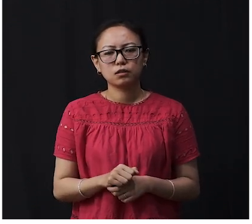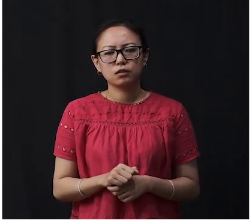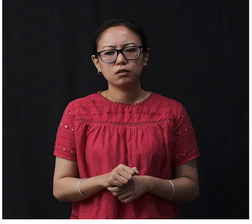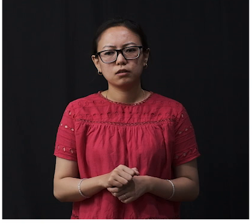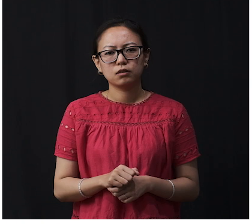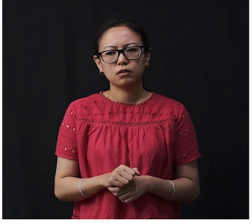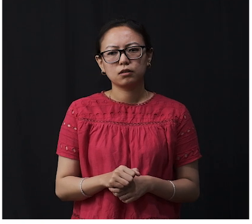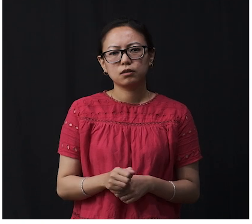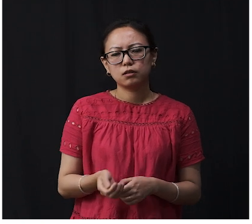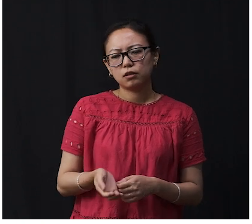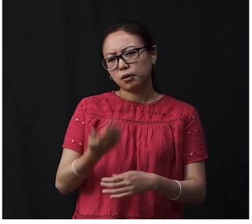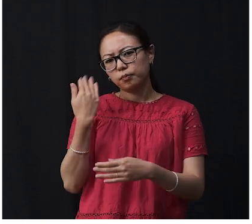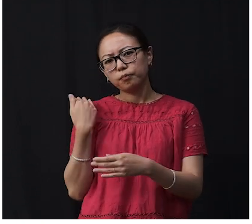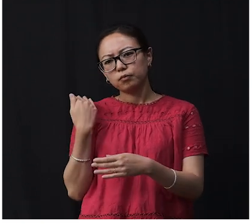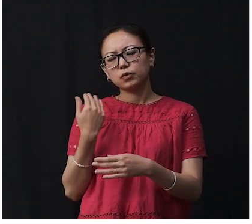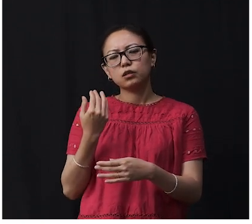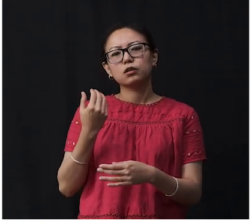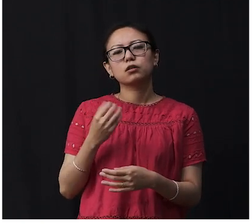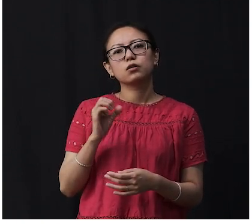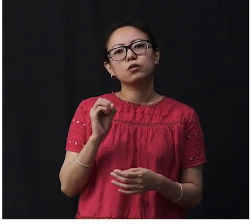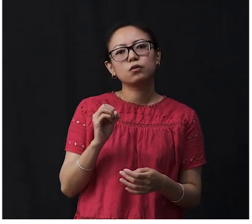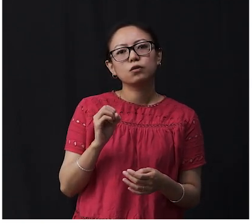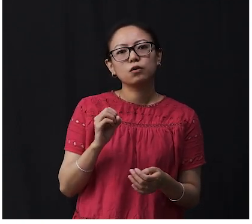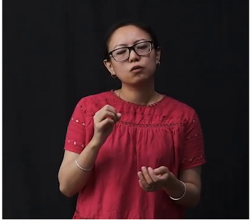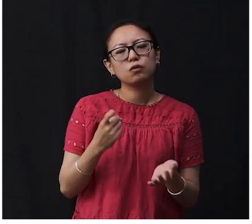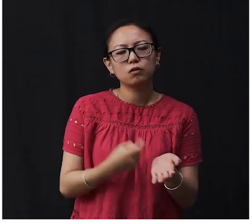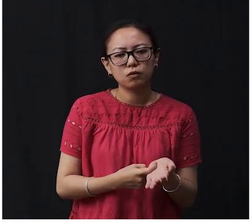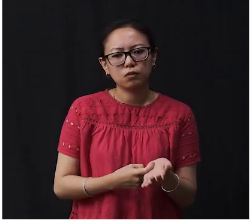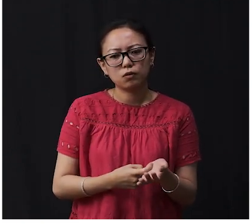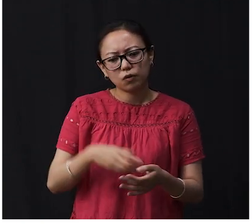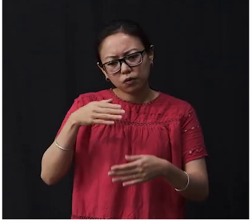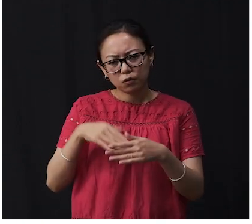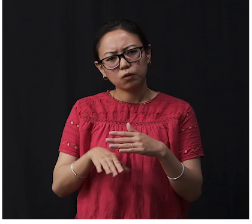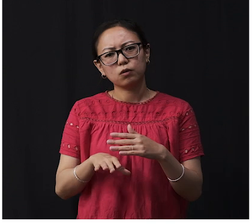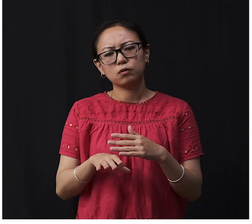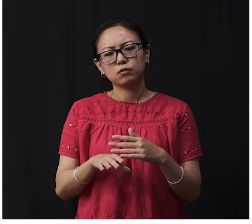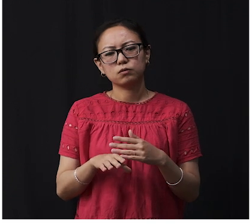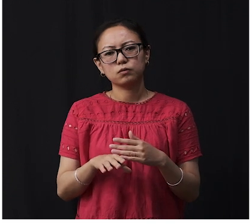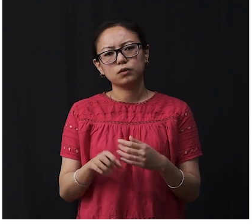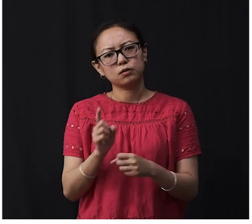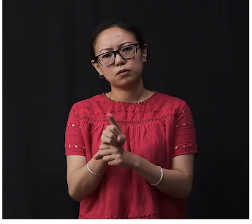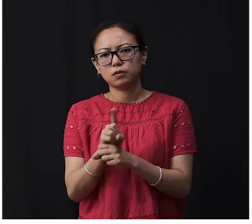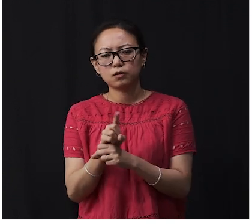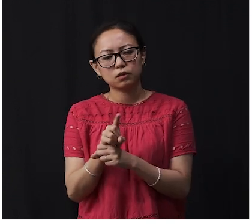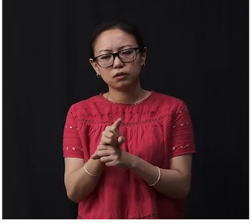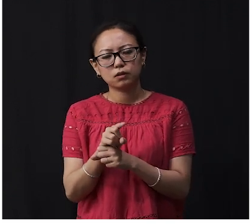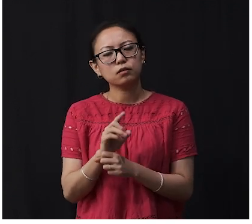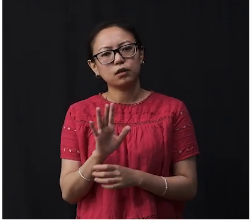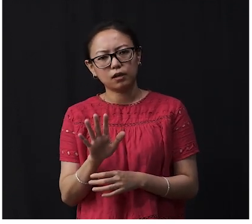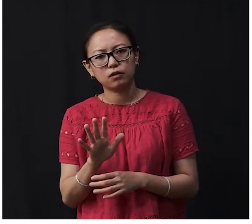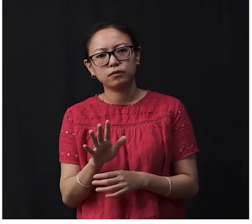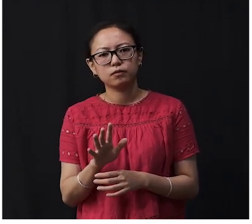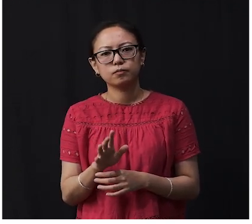part that is attached to the animal's body. So the lower part of an animal that have a